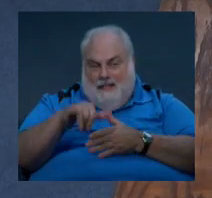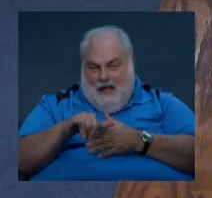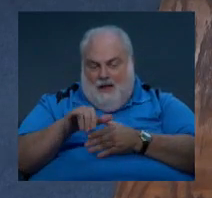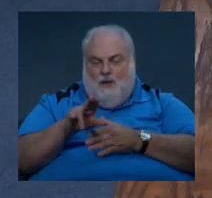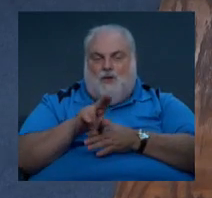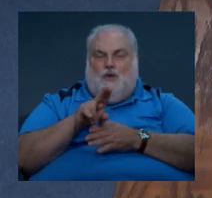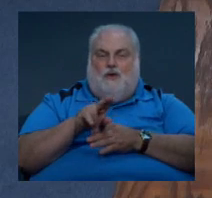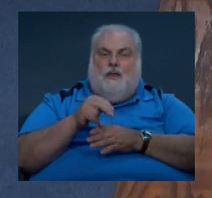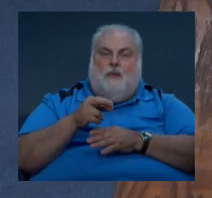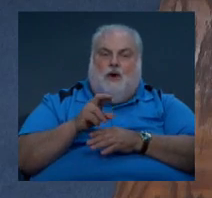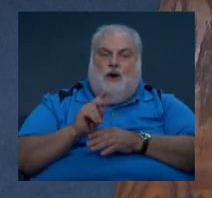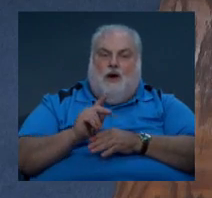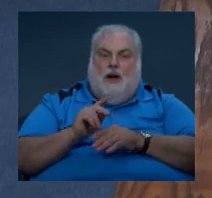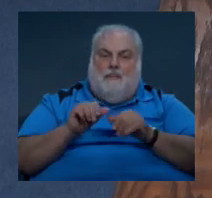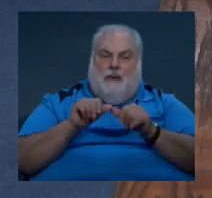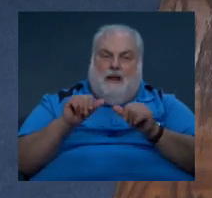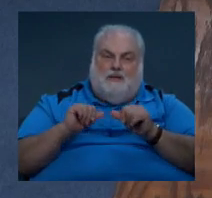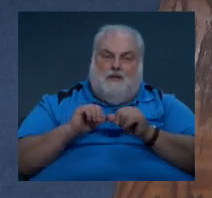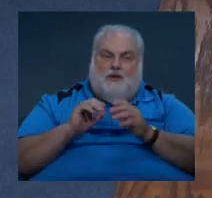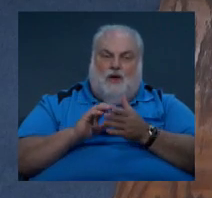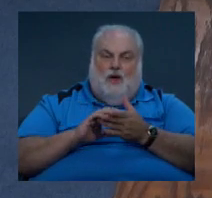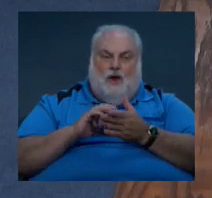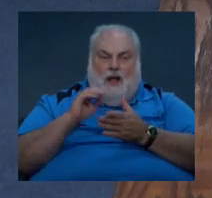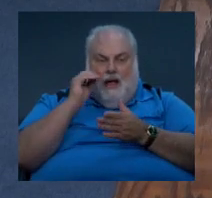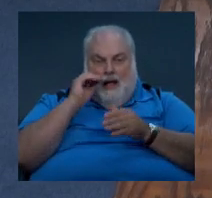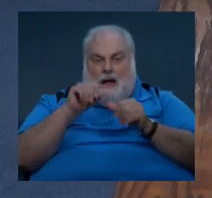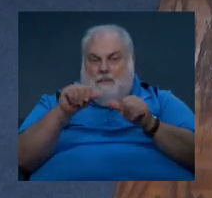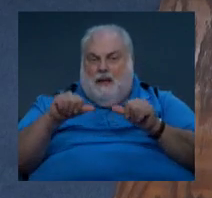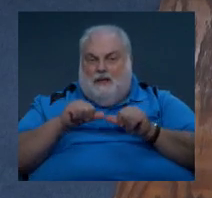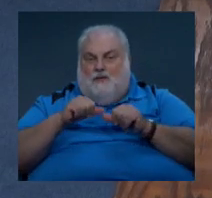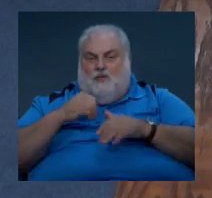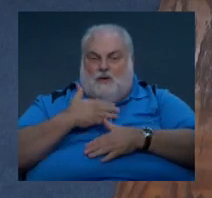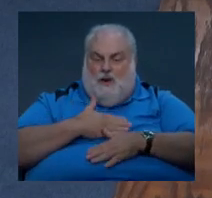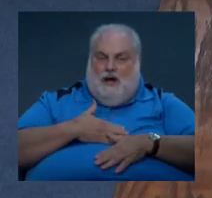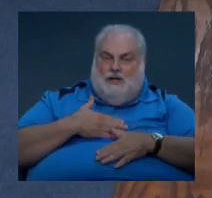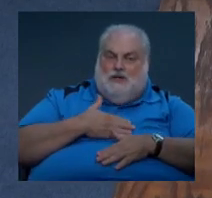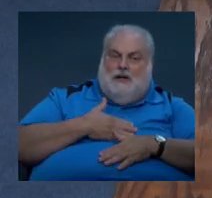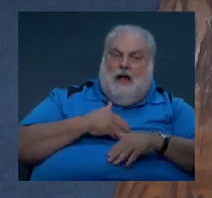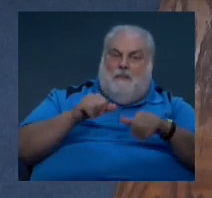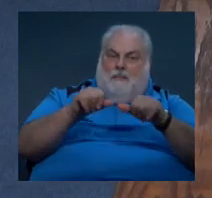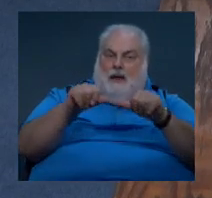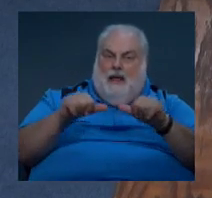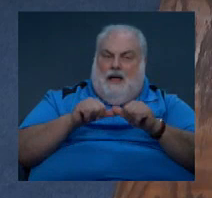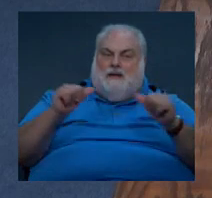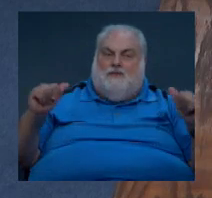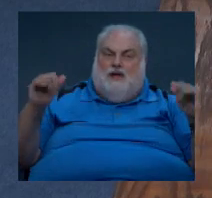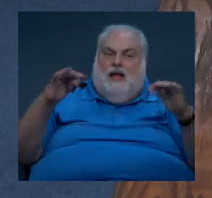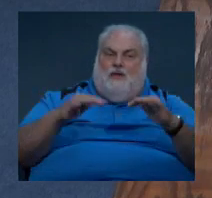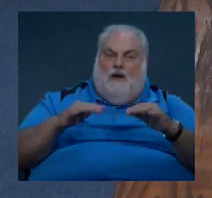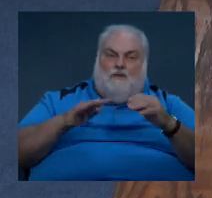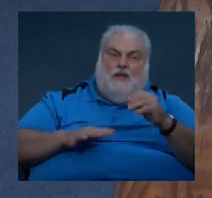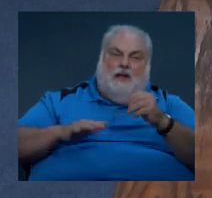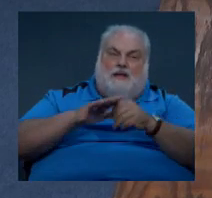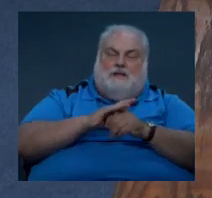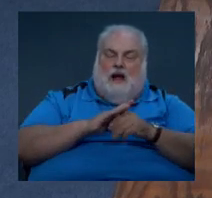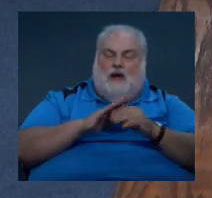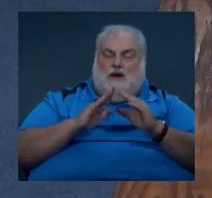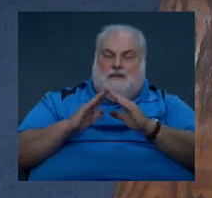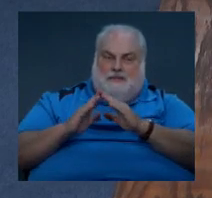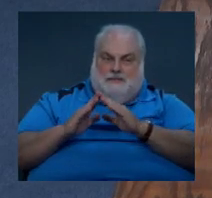should be used for, a place of learning, a place of recreation, and a place of gathering for the entire